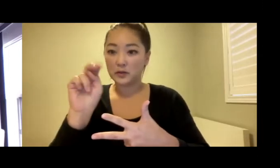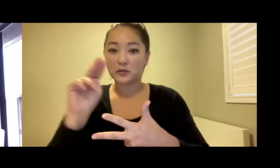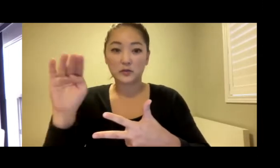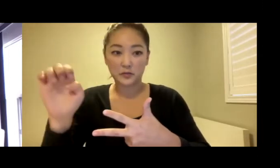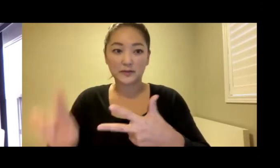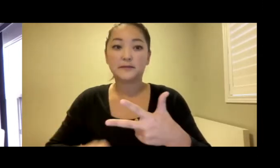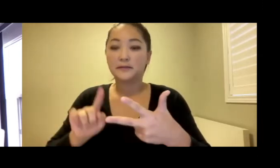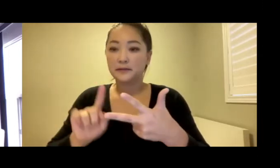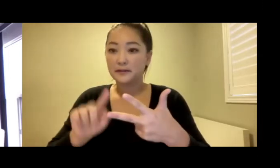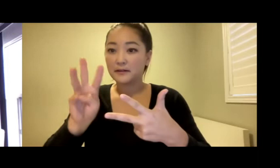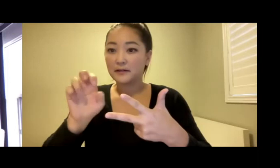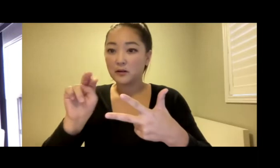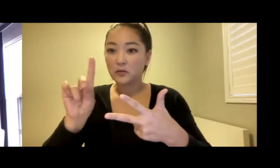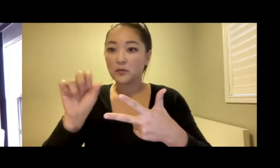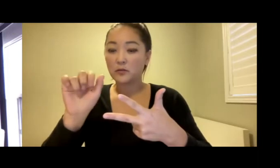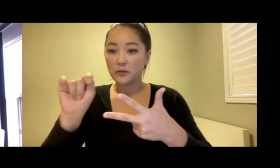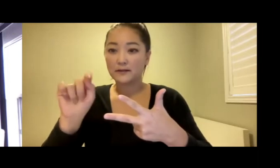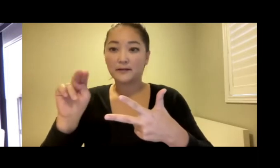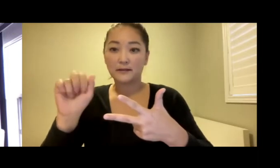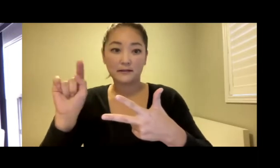and the Wendat nations.